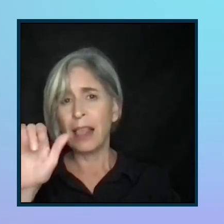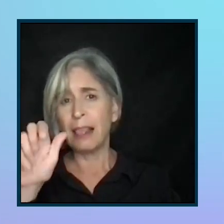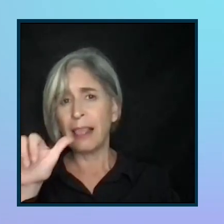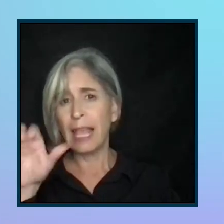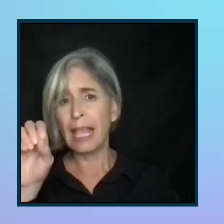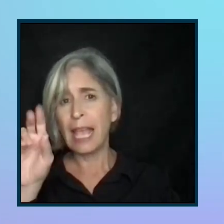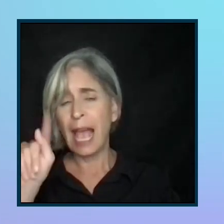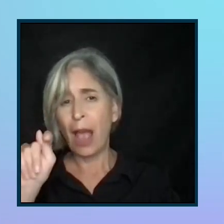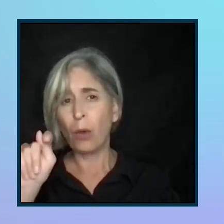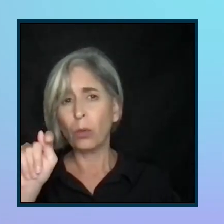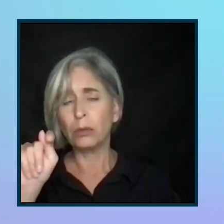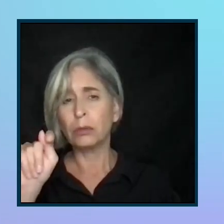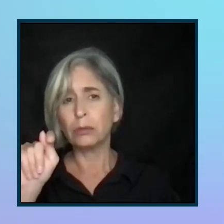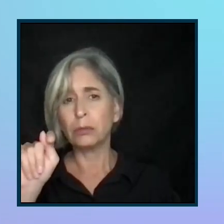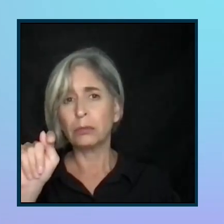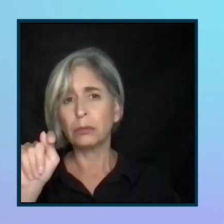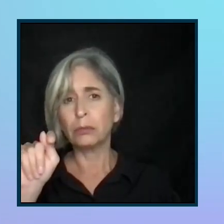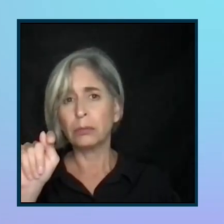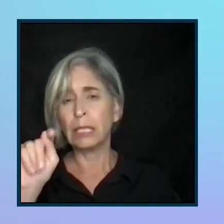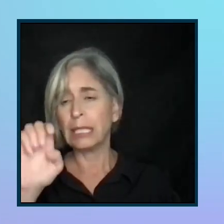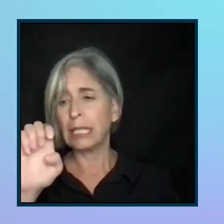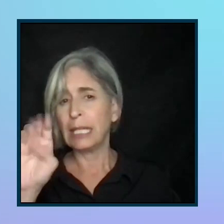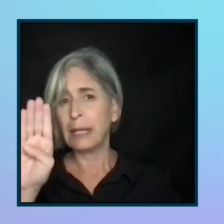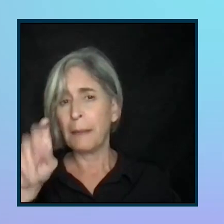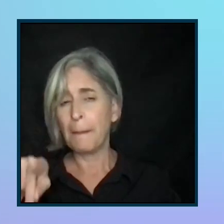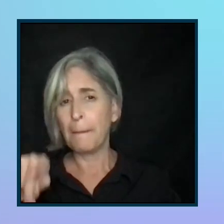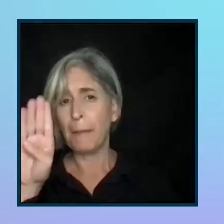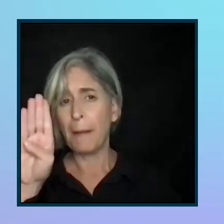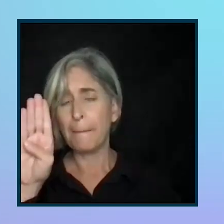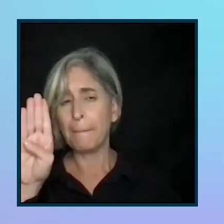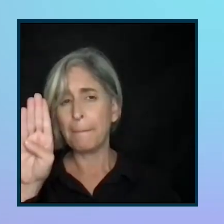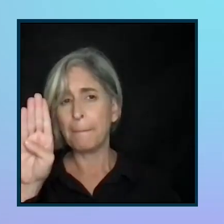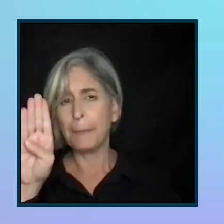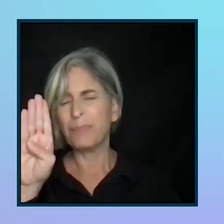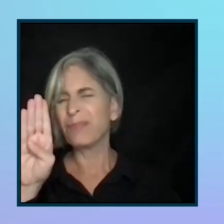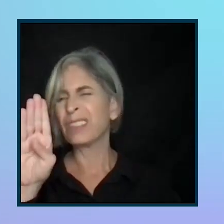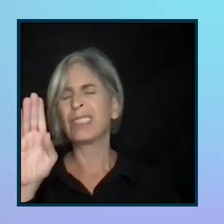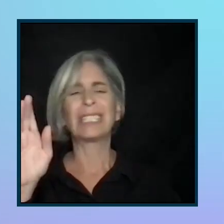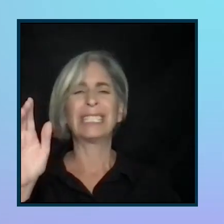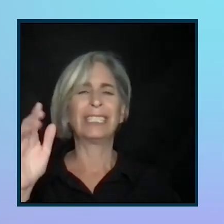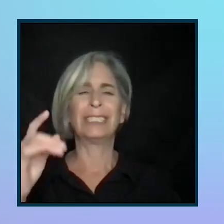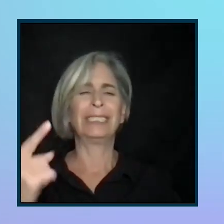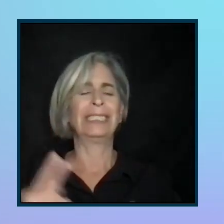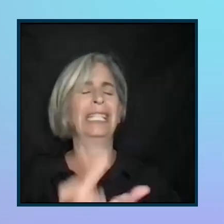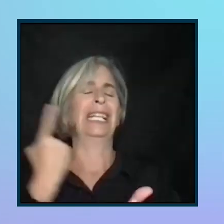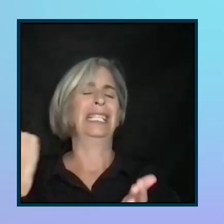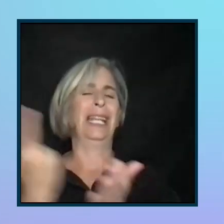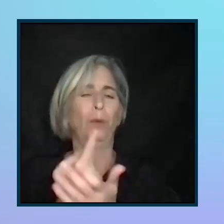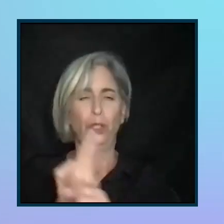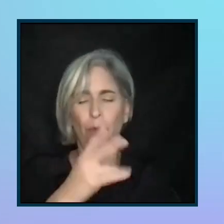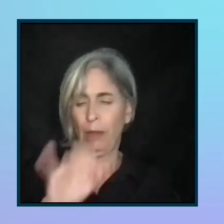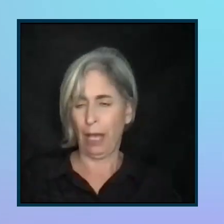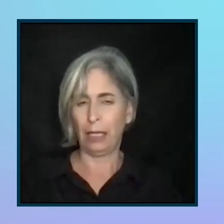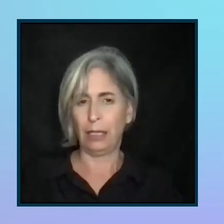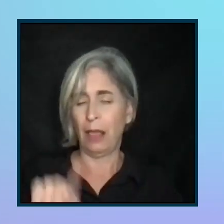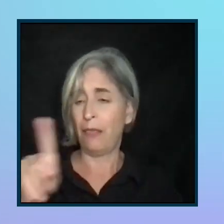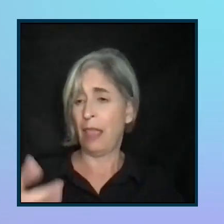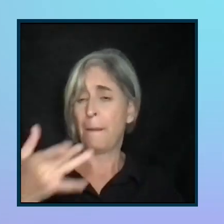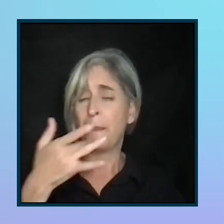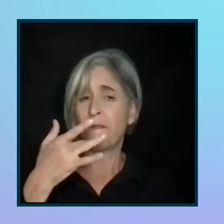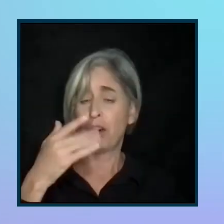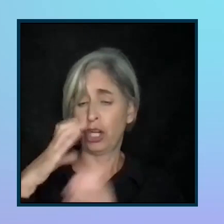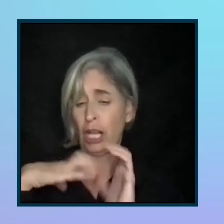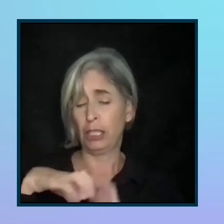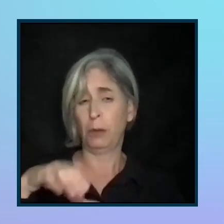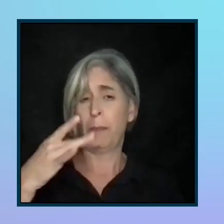occasion create fixed layout EPUBs. What we have found with most of our publisher customers is that they much prefer to just